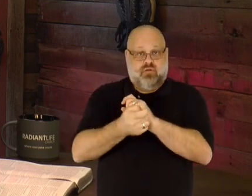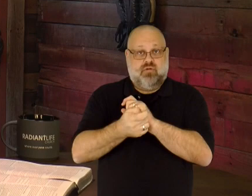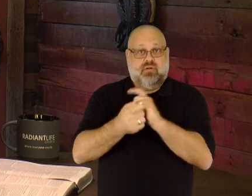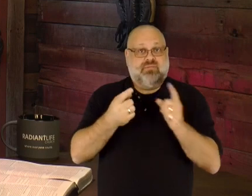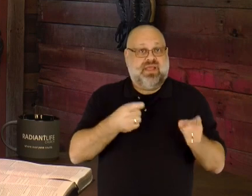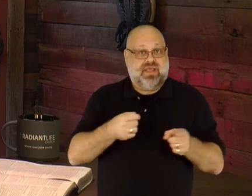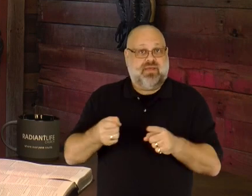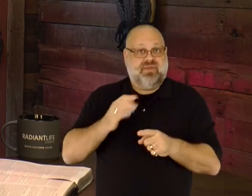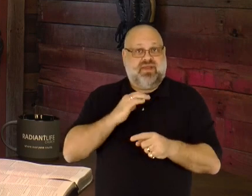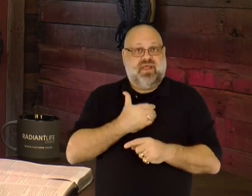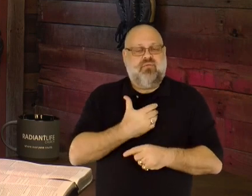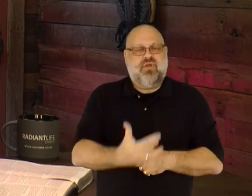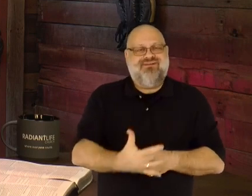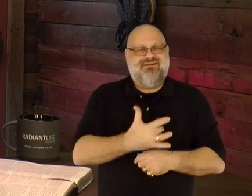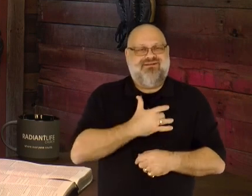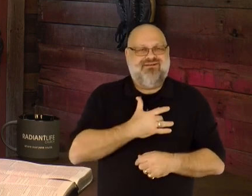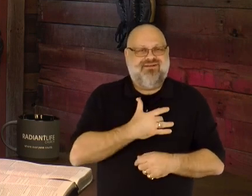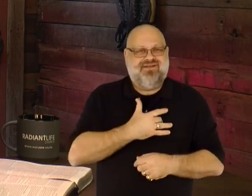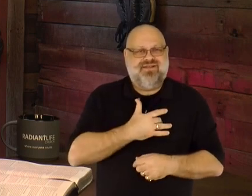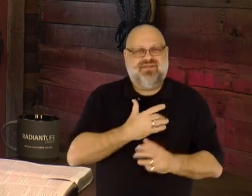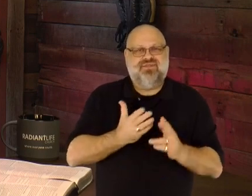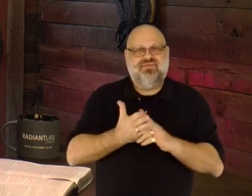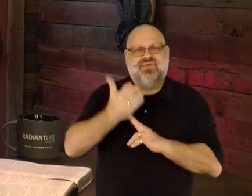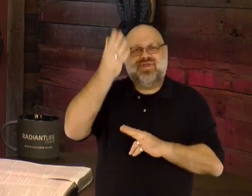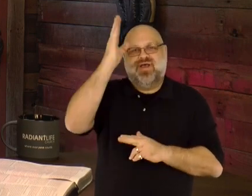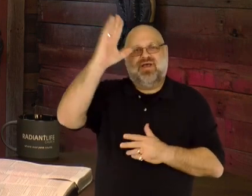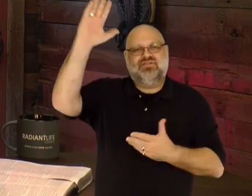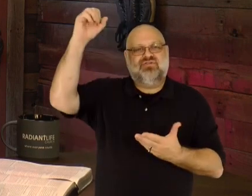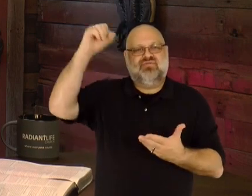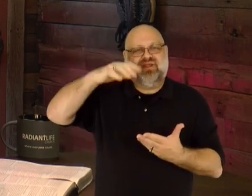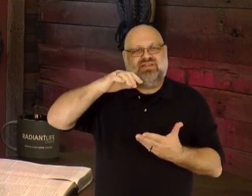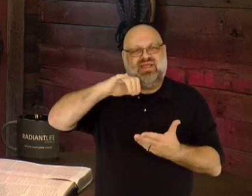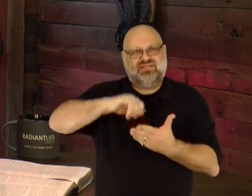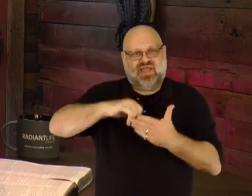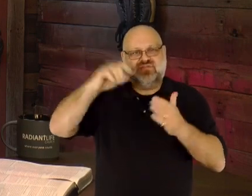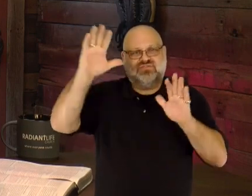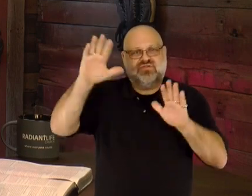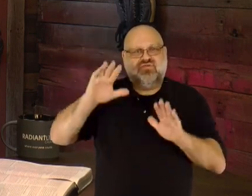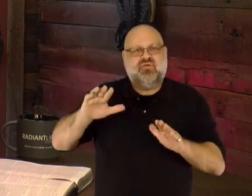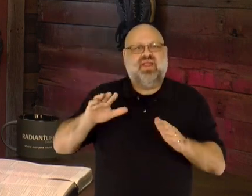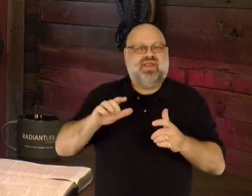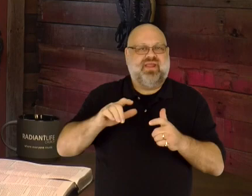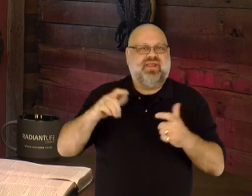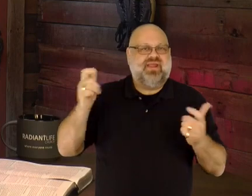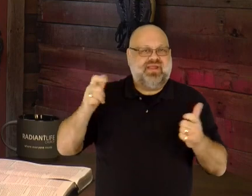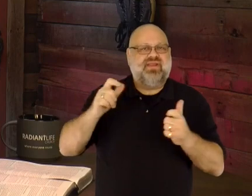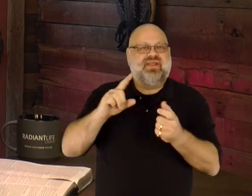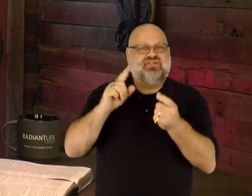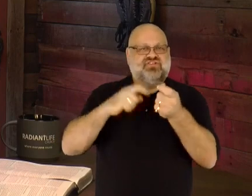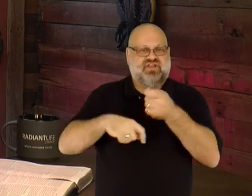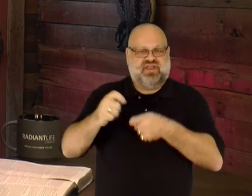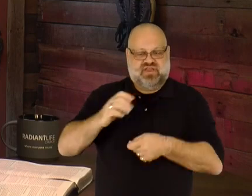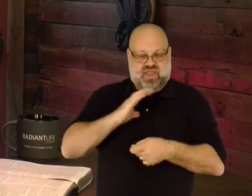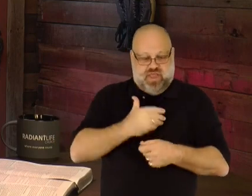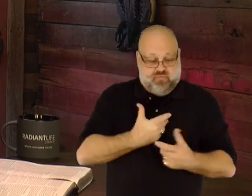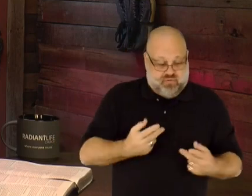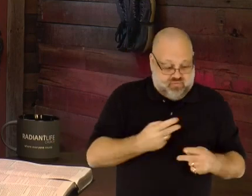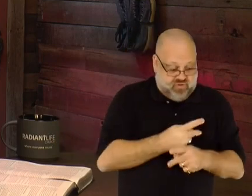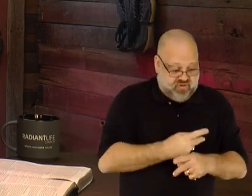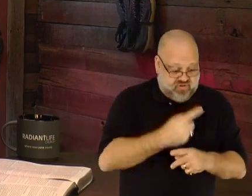occurred in our hearts by the grace of God. You see, that's the great exchange. Our worst for His